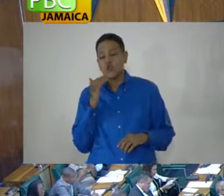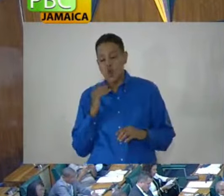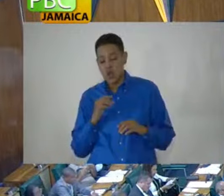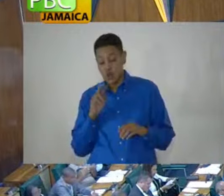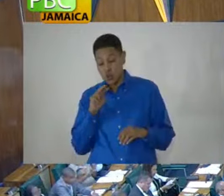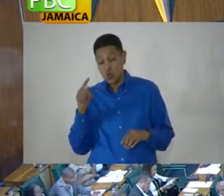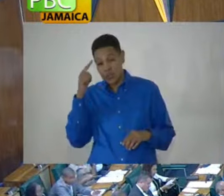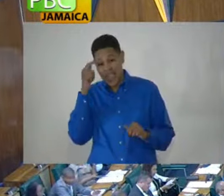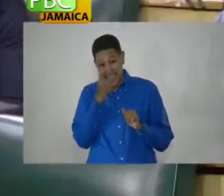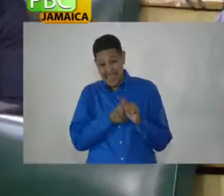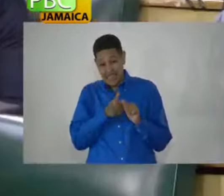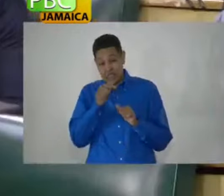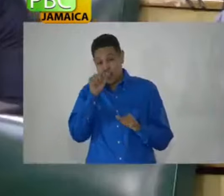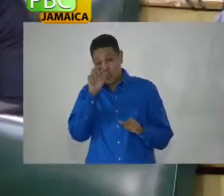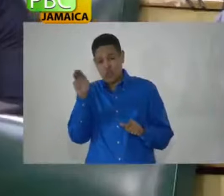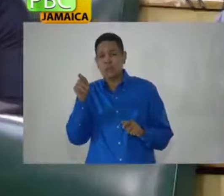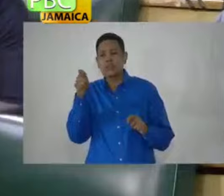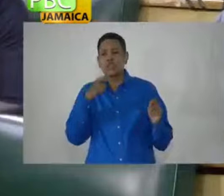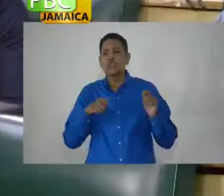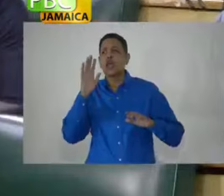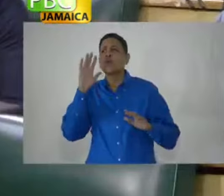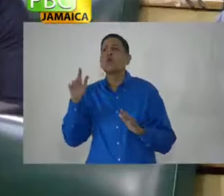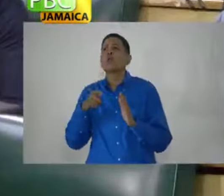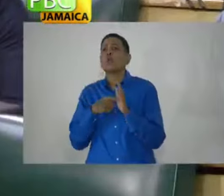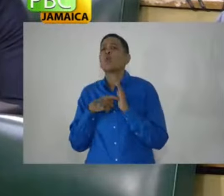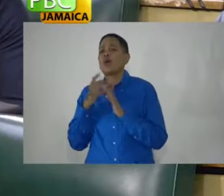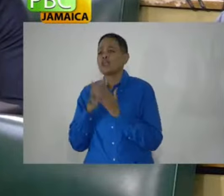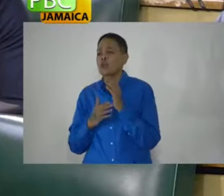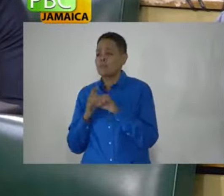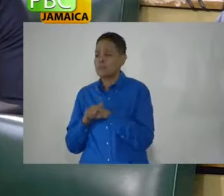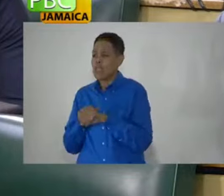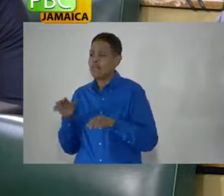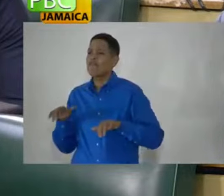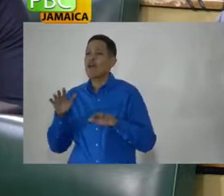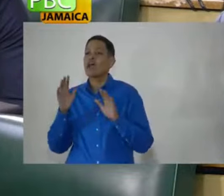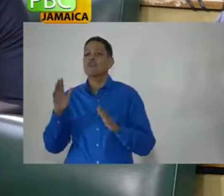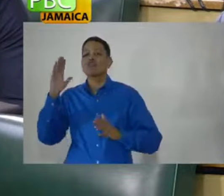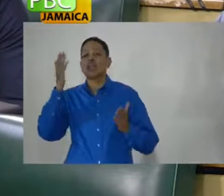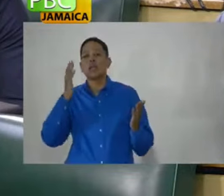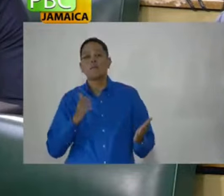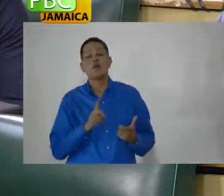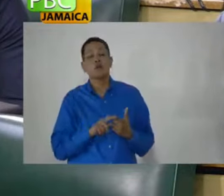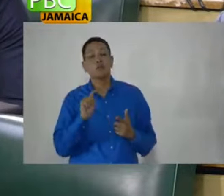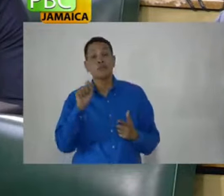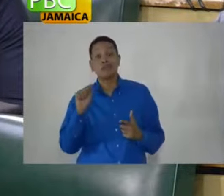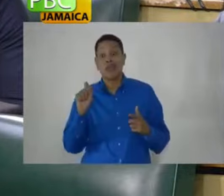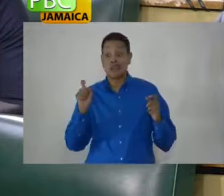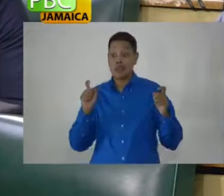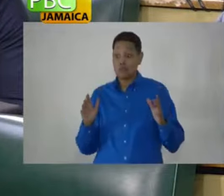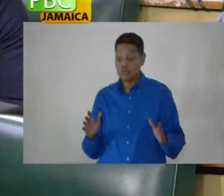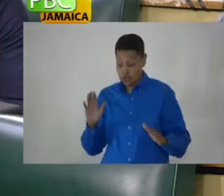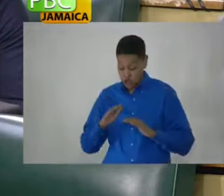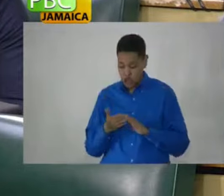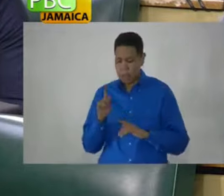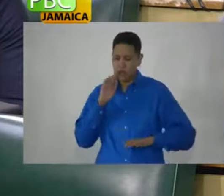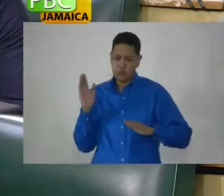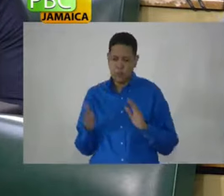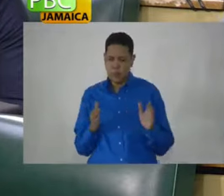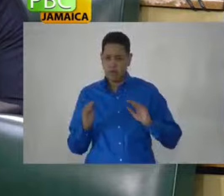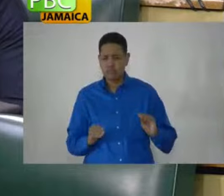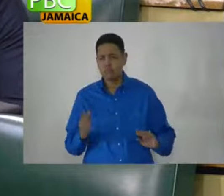will require some lead time for manufacturers, importers, and our tax administration to